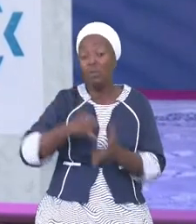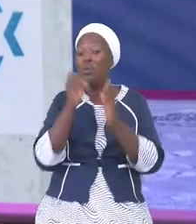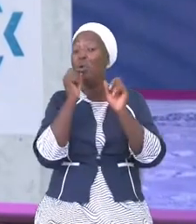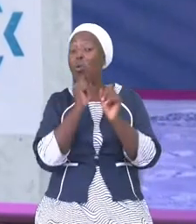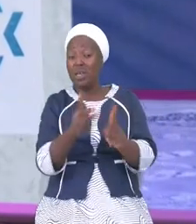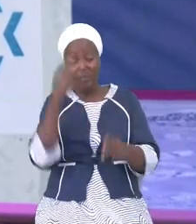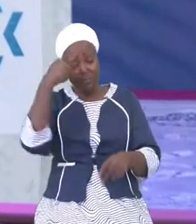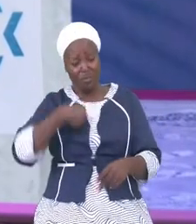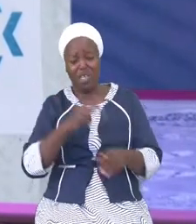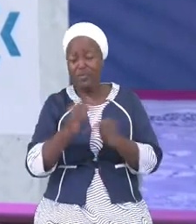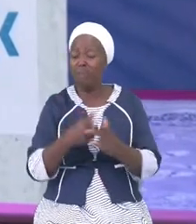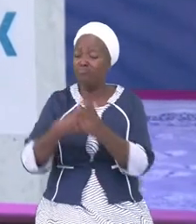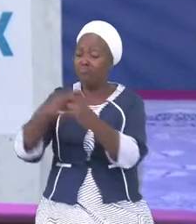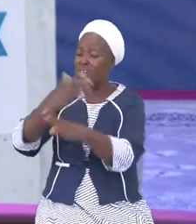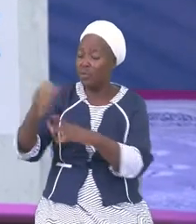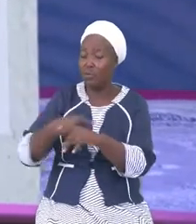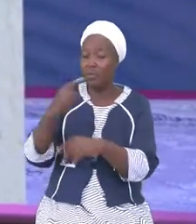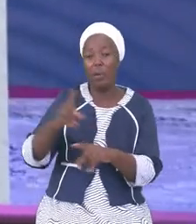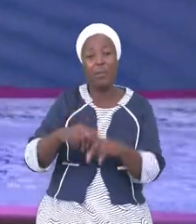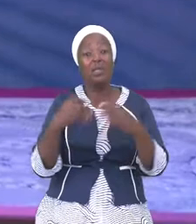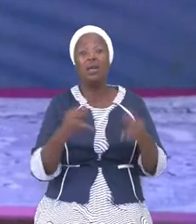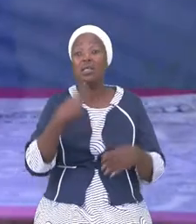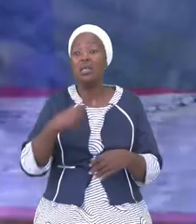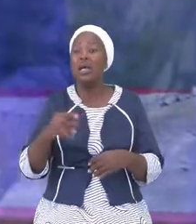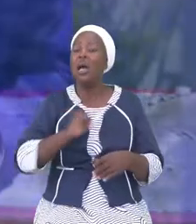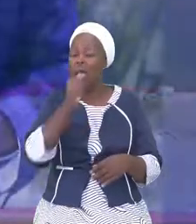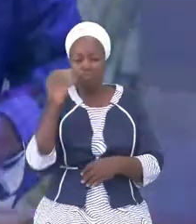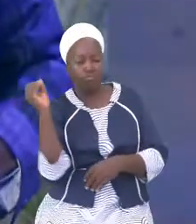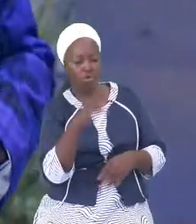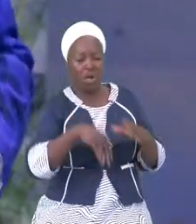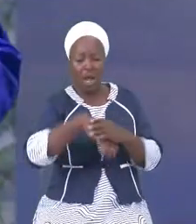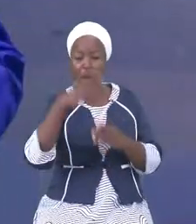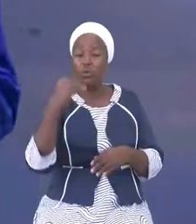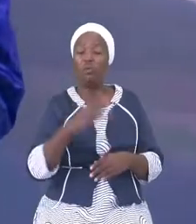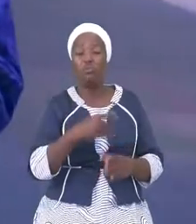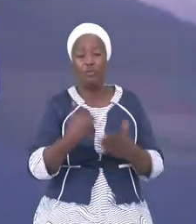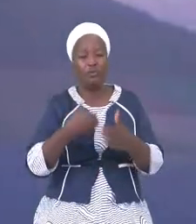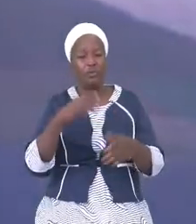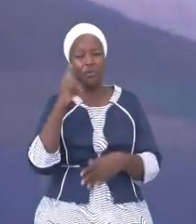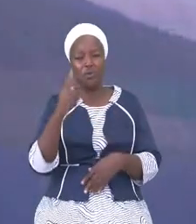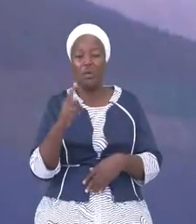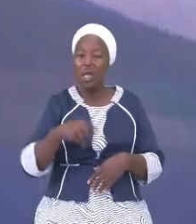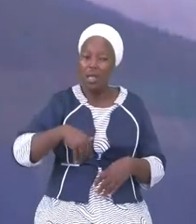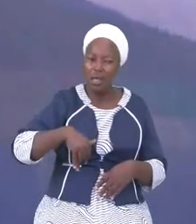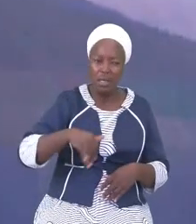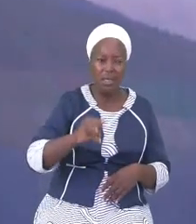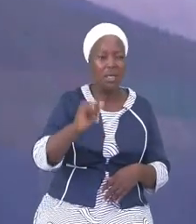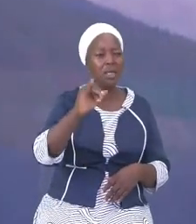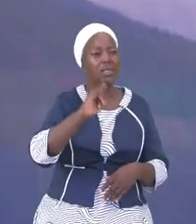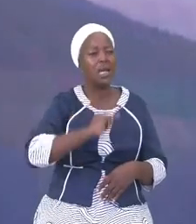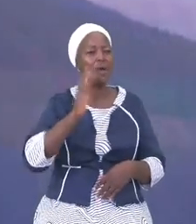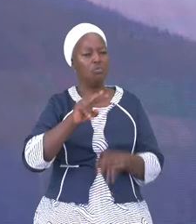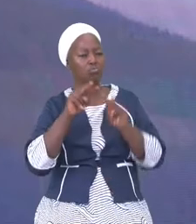if I ran away. Now he said, I am cast out of thy sight. Yet I will